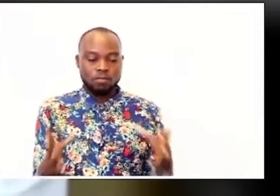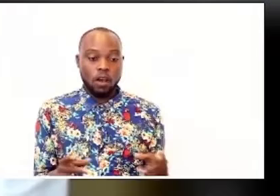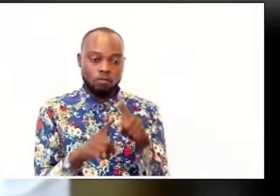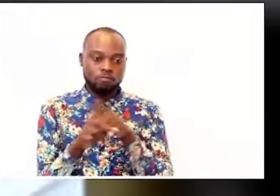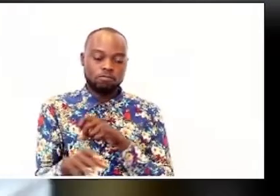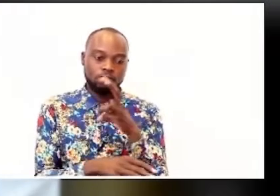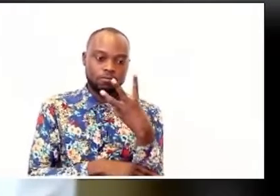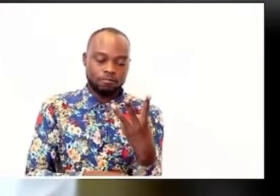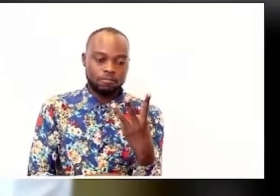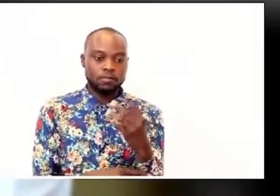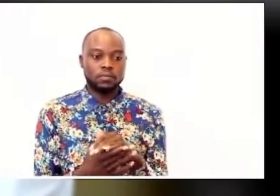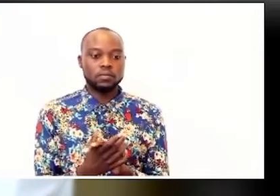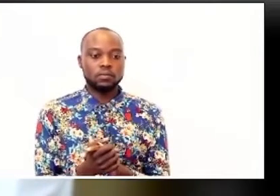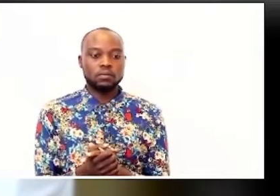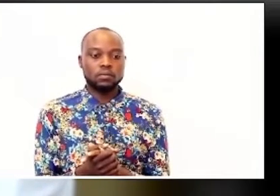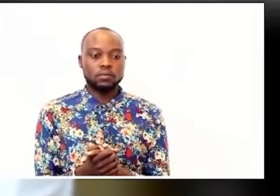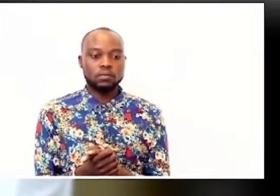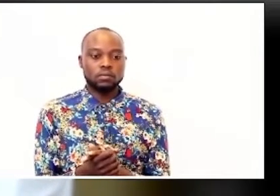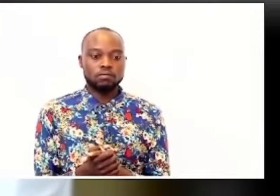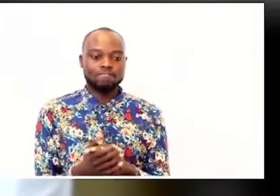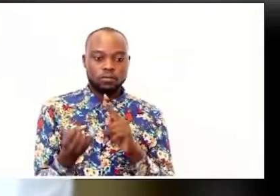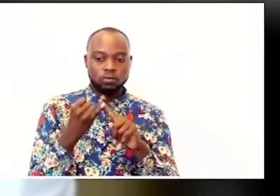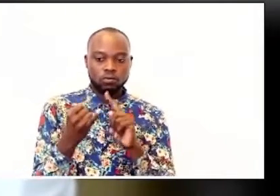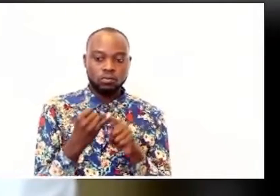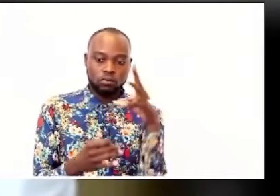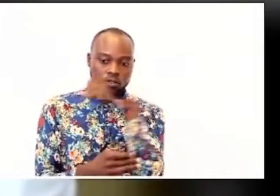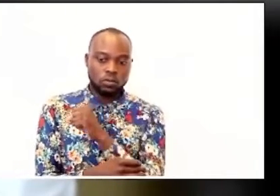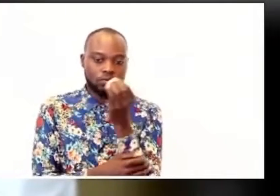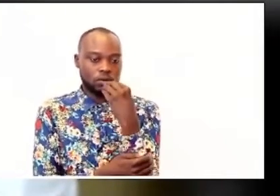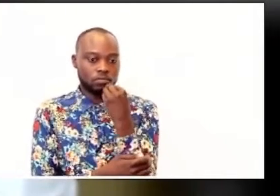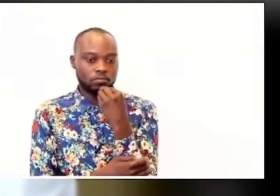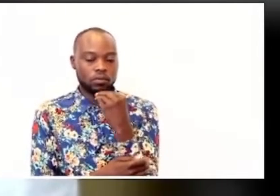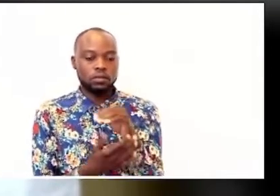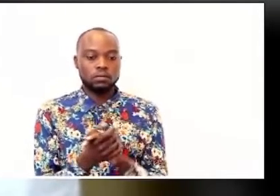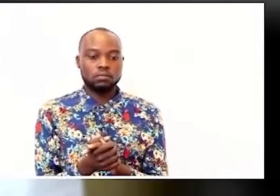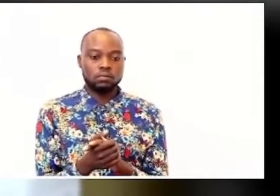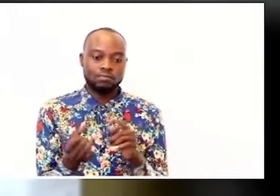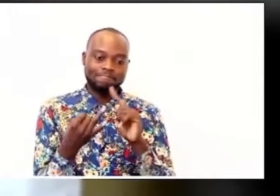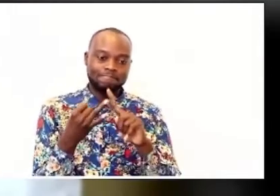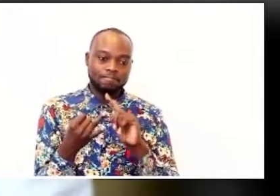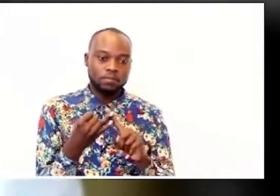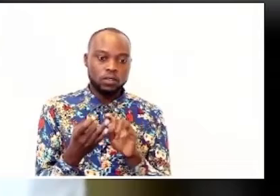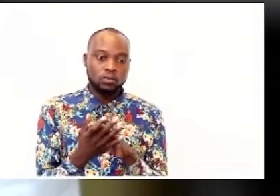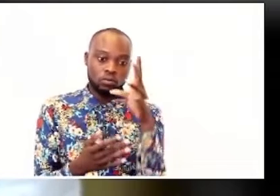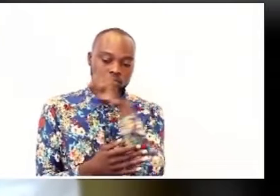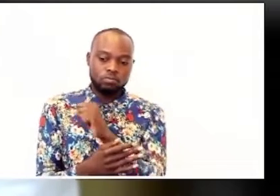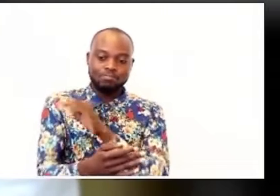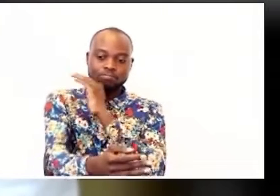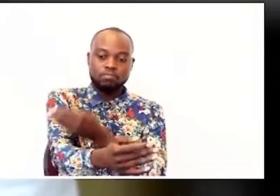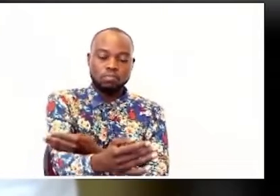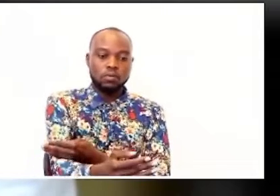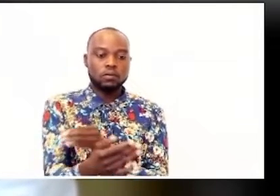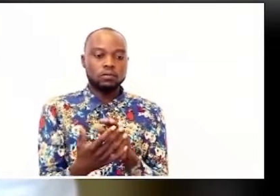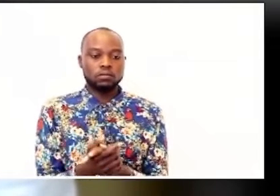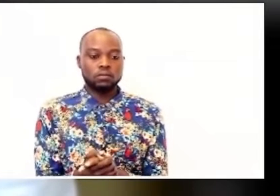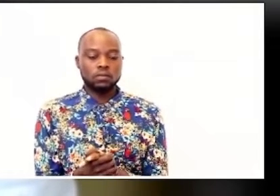structural deficiencies. The first one is the lack of food sovereignty. The second one is the lack of energy sovereignty.